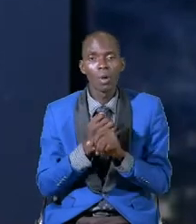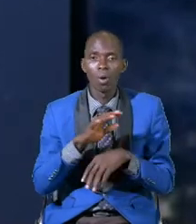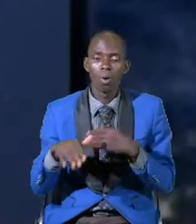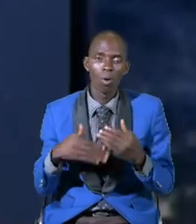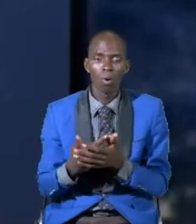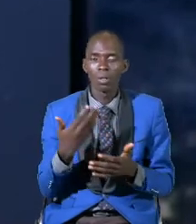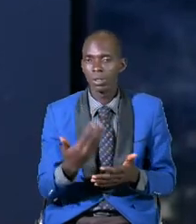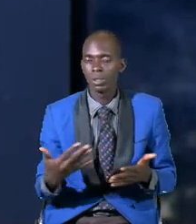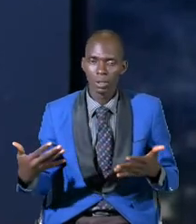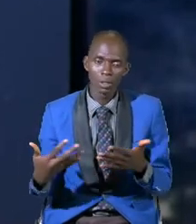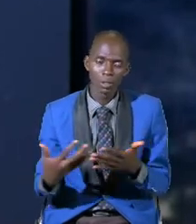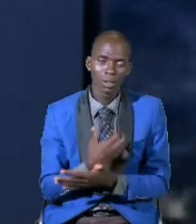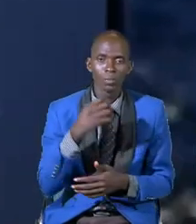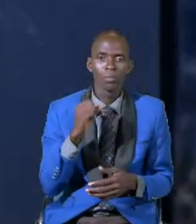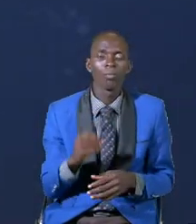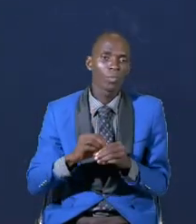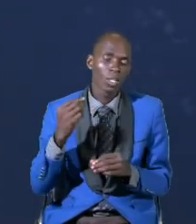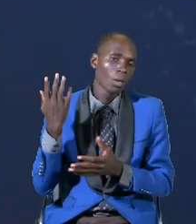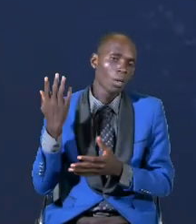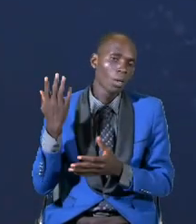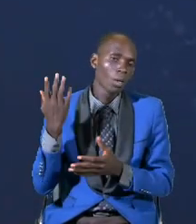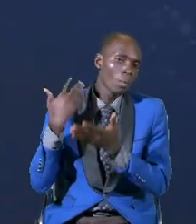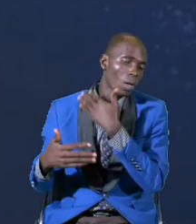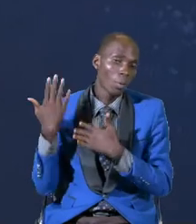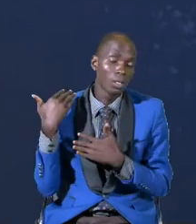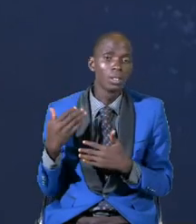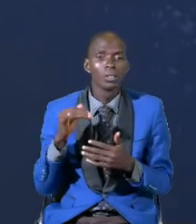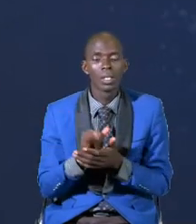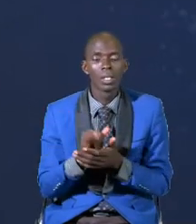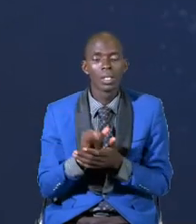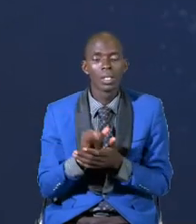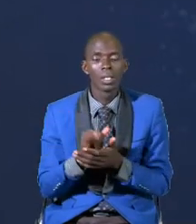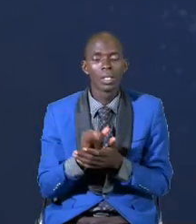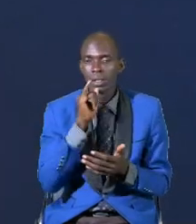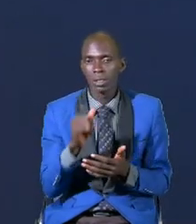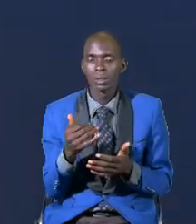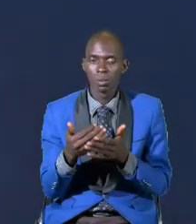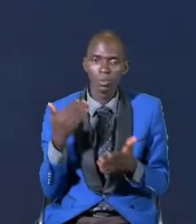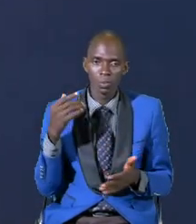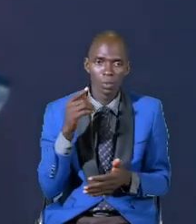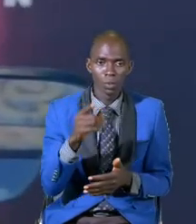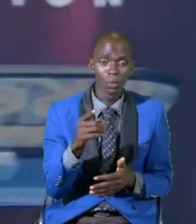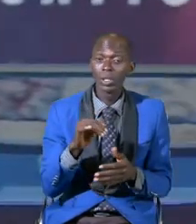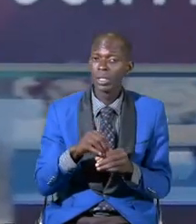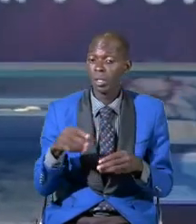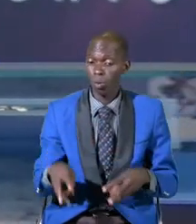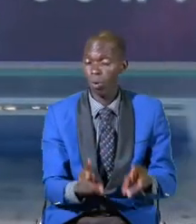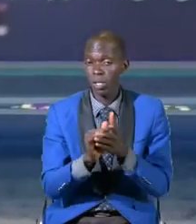things new. In the path that is before you, in the race you are going to